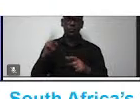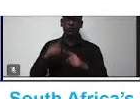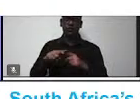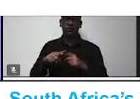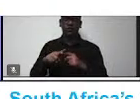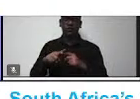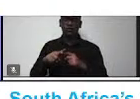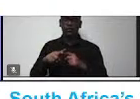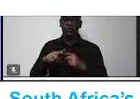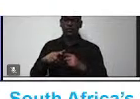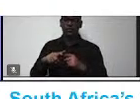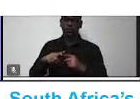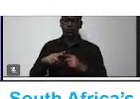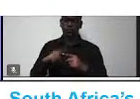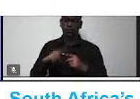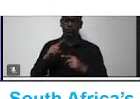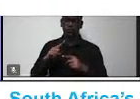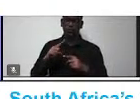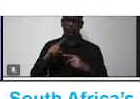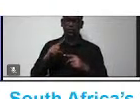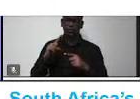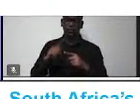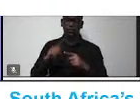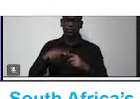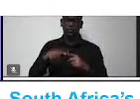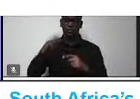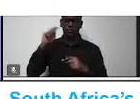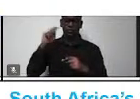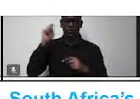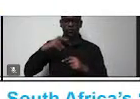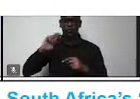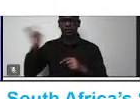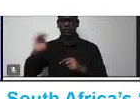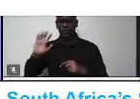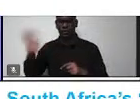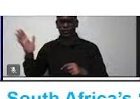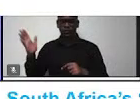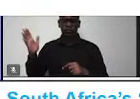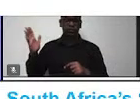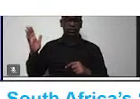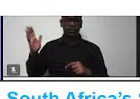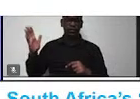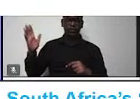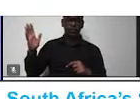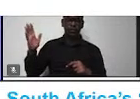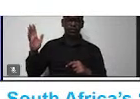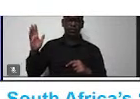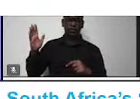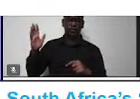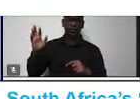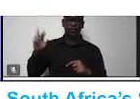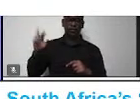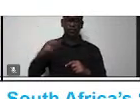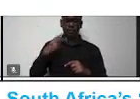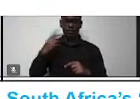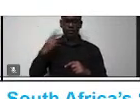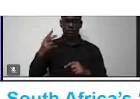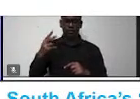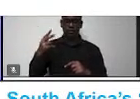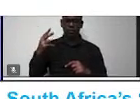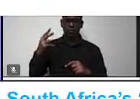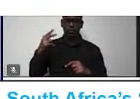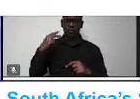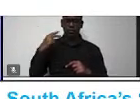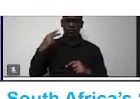And I think we can move to the next one. So this is what I really wanted to show is, even